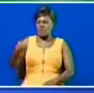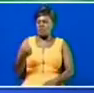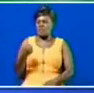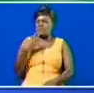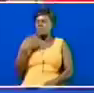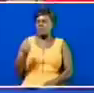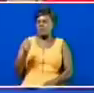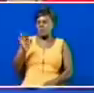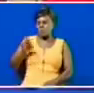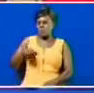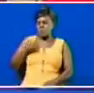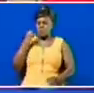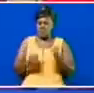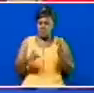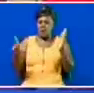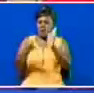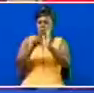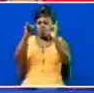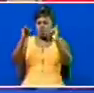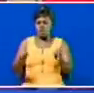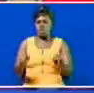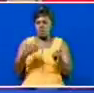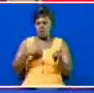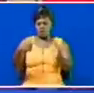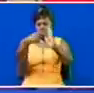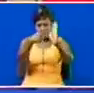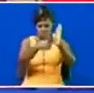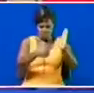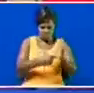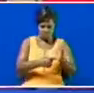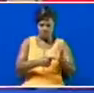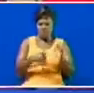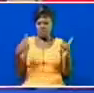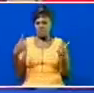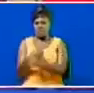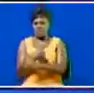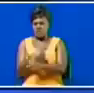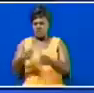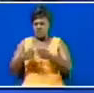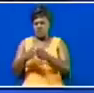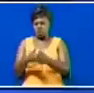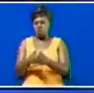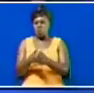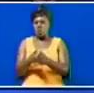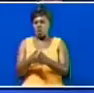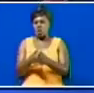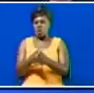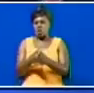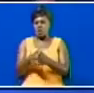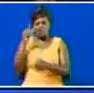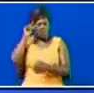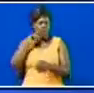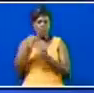races. The new regulations lay down a series of criteria for athletes with a difference of sexual development to be eligible to